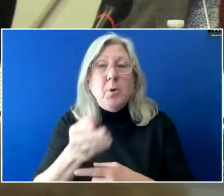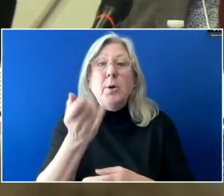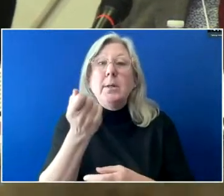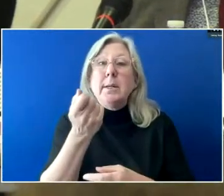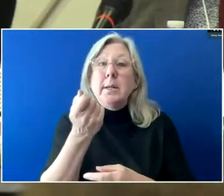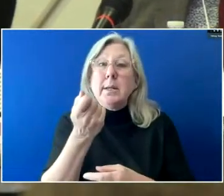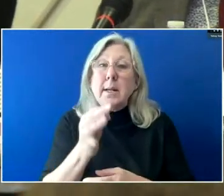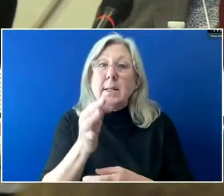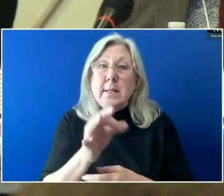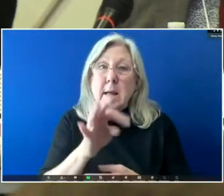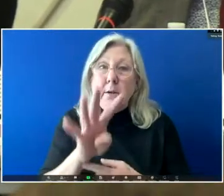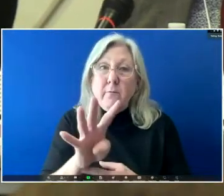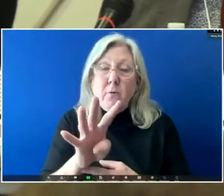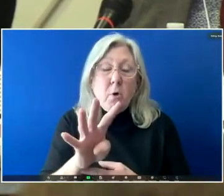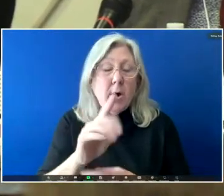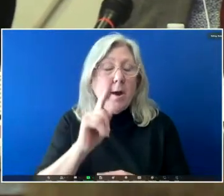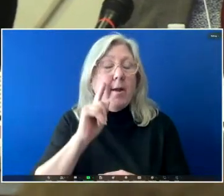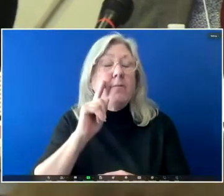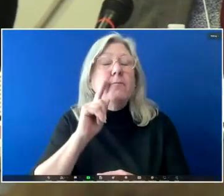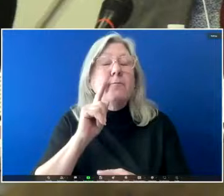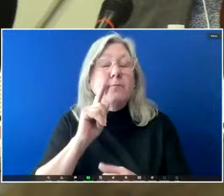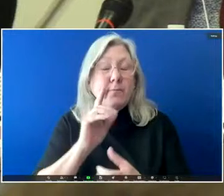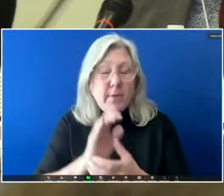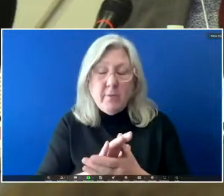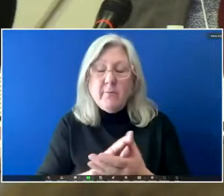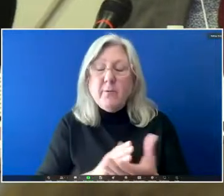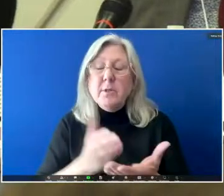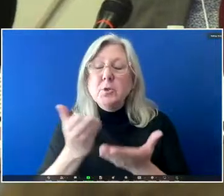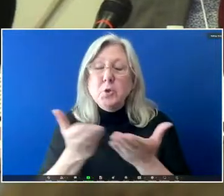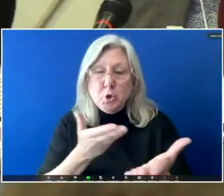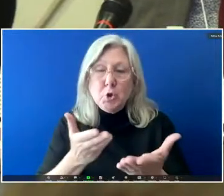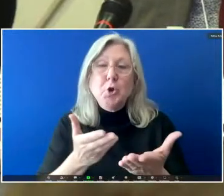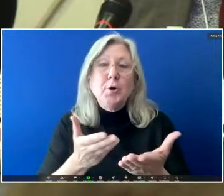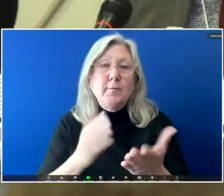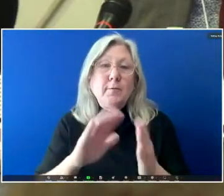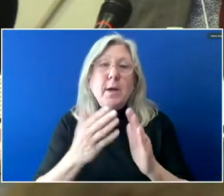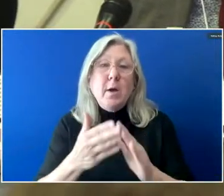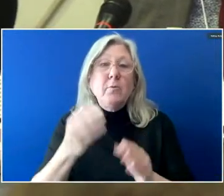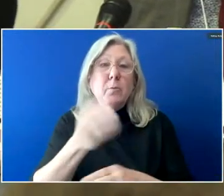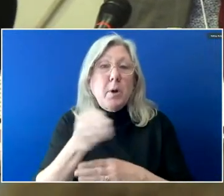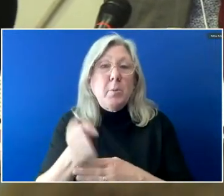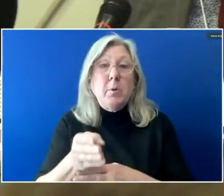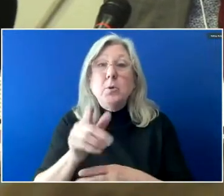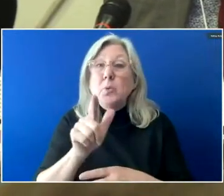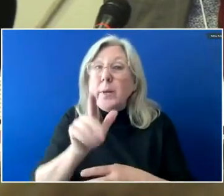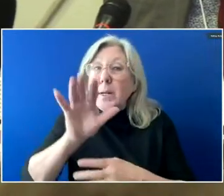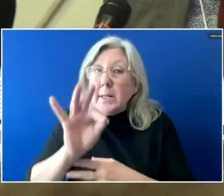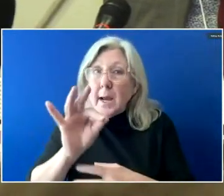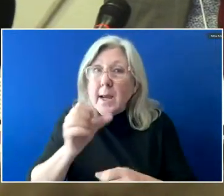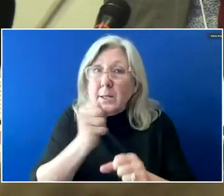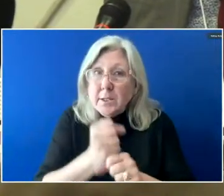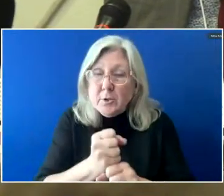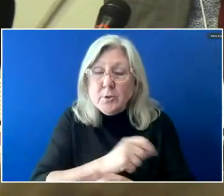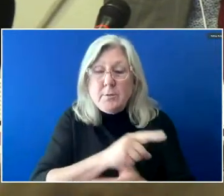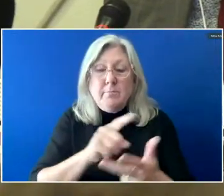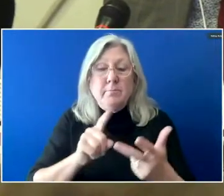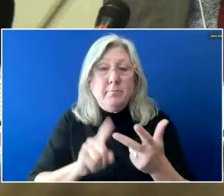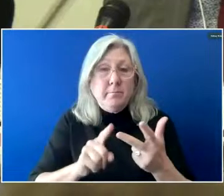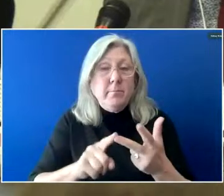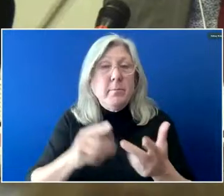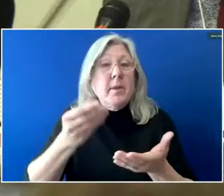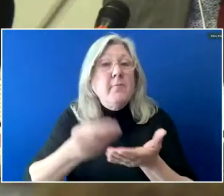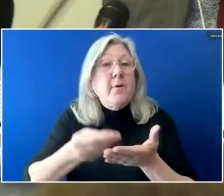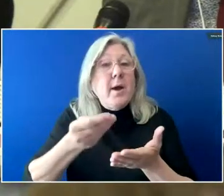served the community of bratleboro for 29 years whereas Finance treasury